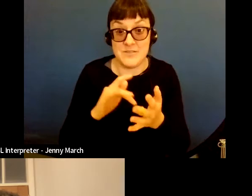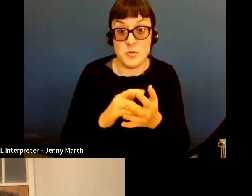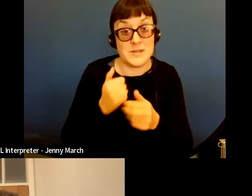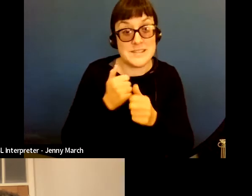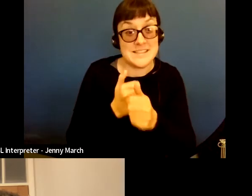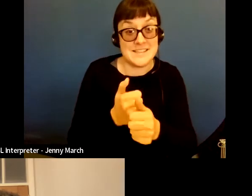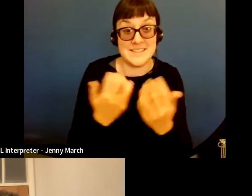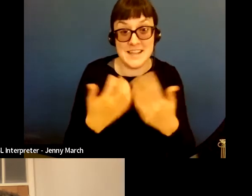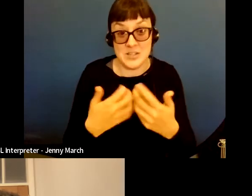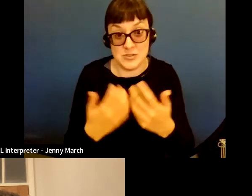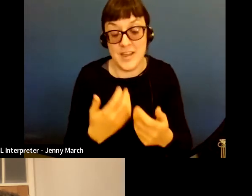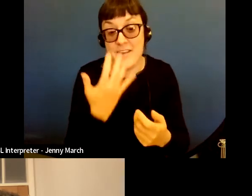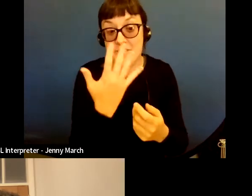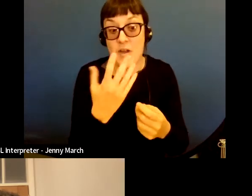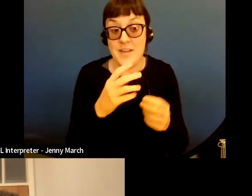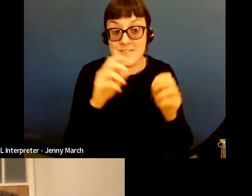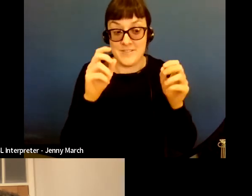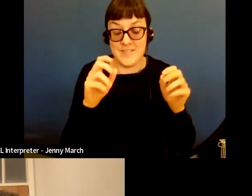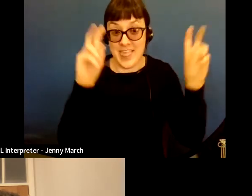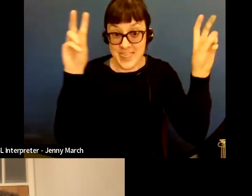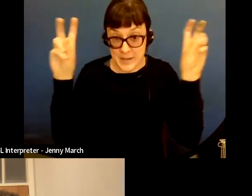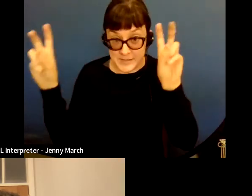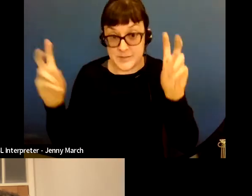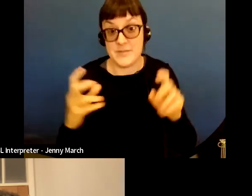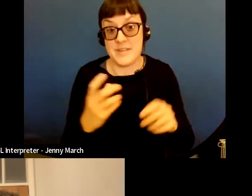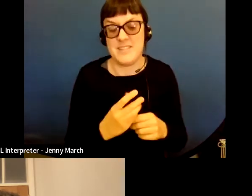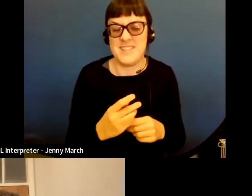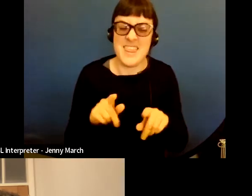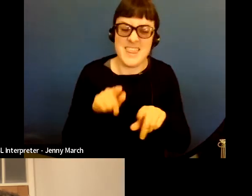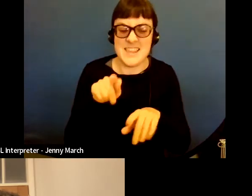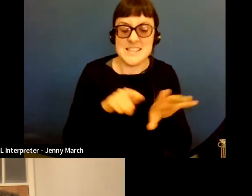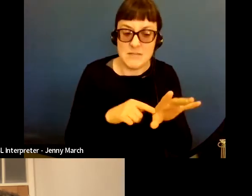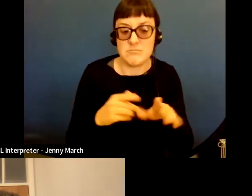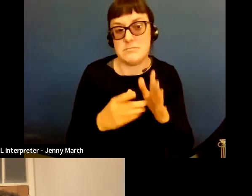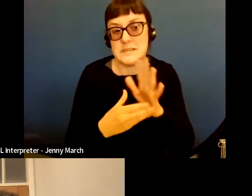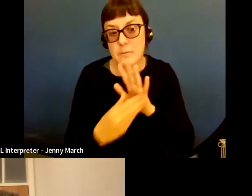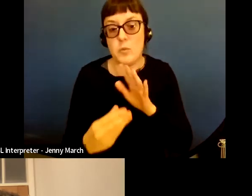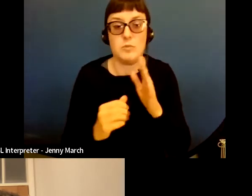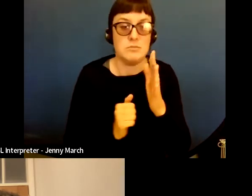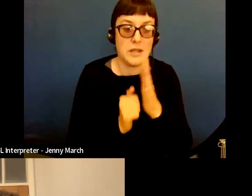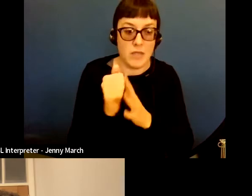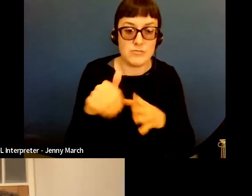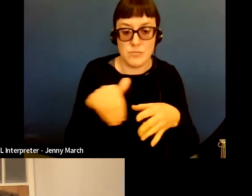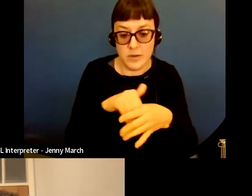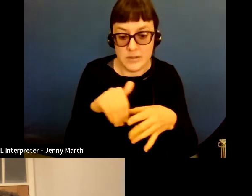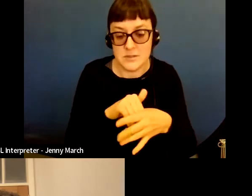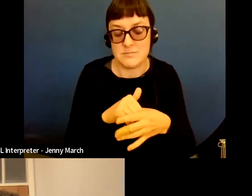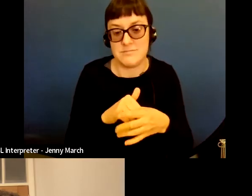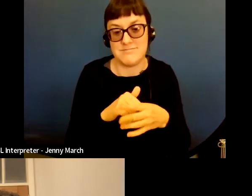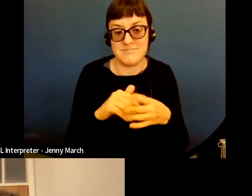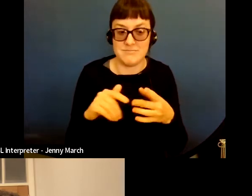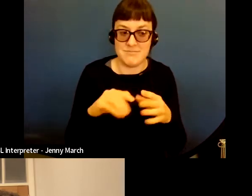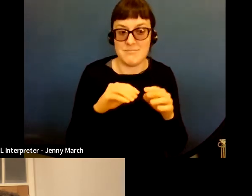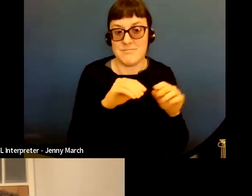work across 5 themes. So this year it's things like cultural participation, EdTech is